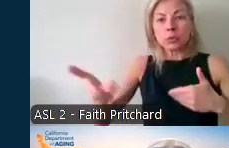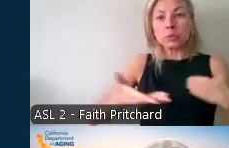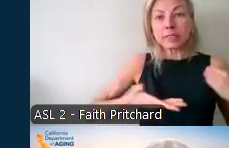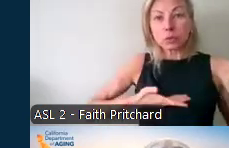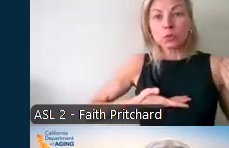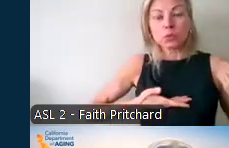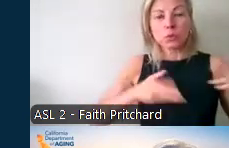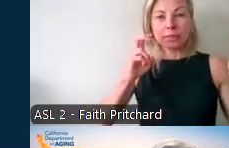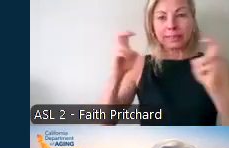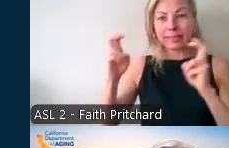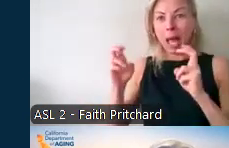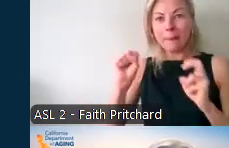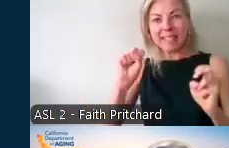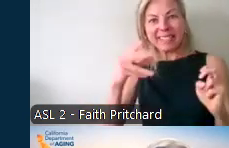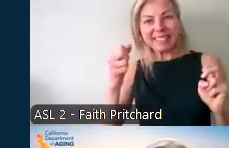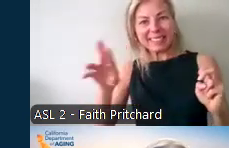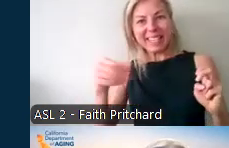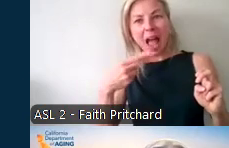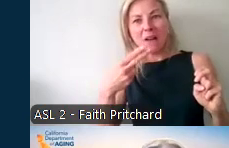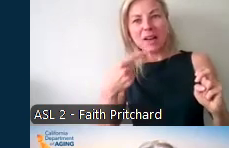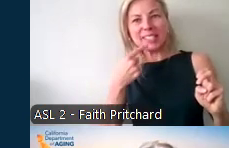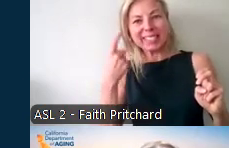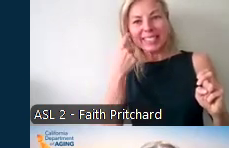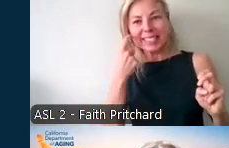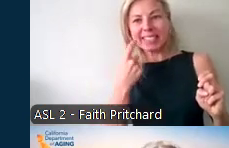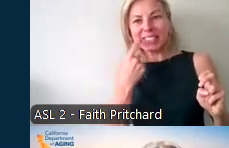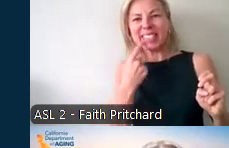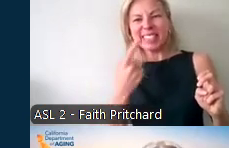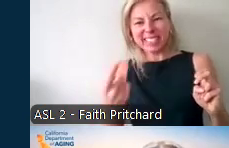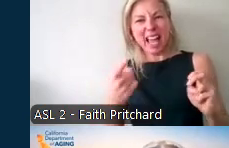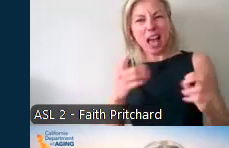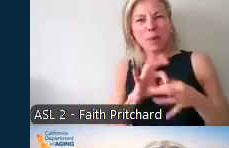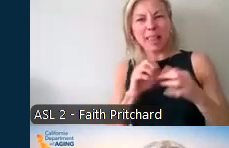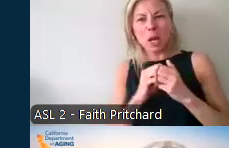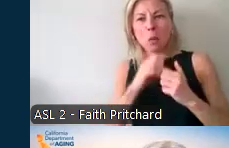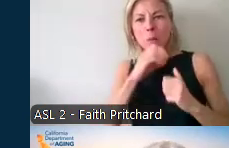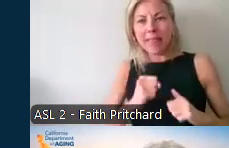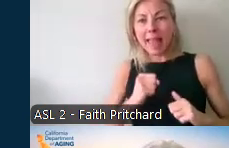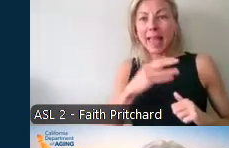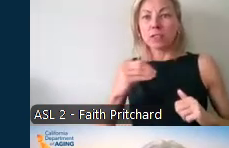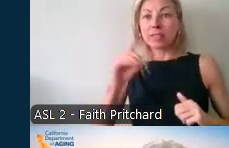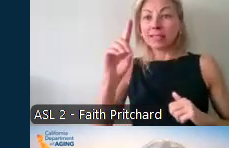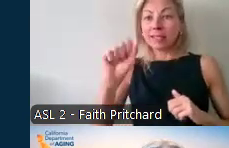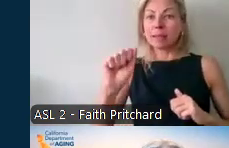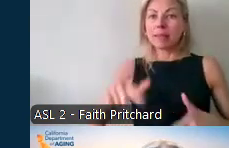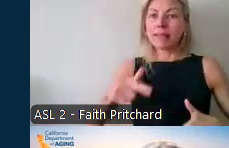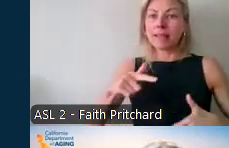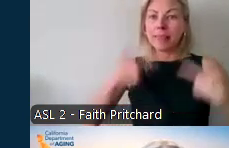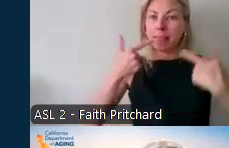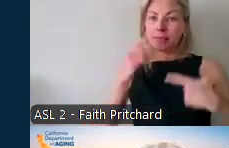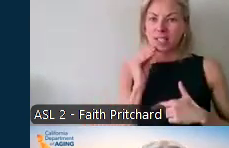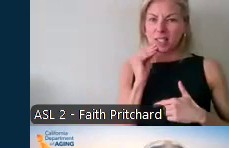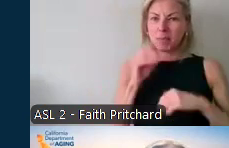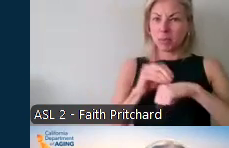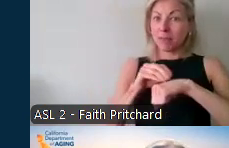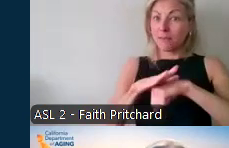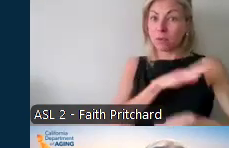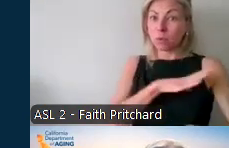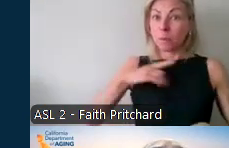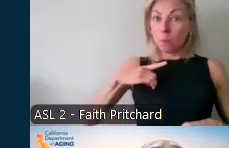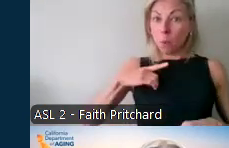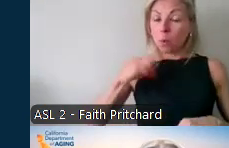the topic that Sarah just talked about related to the Age and Disability Lived Experience Advisory Board. So we're hopeful that